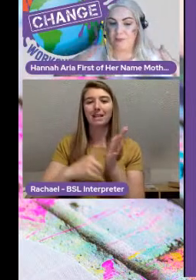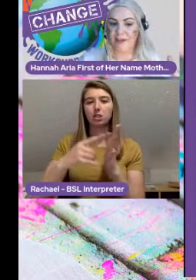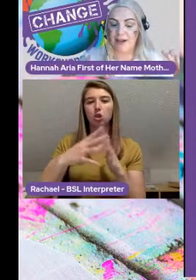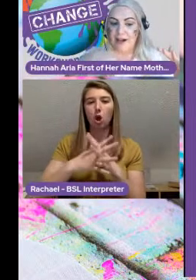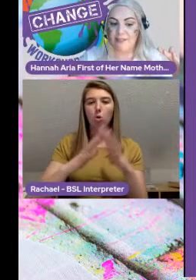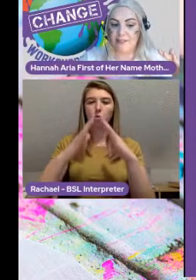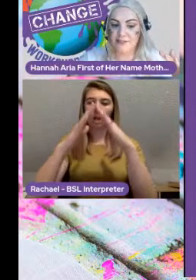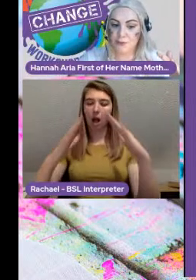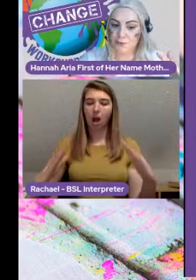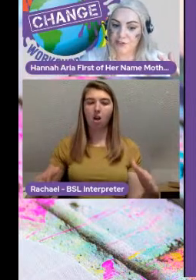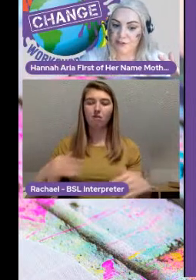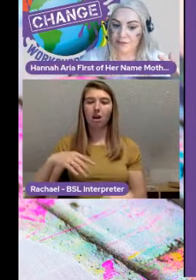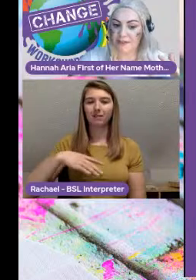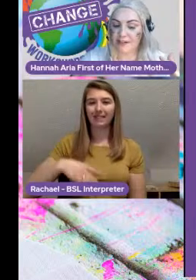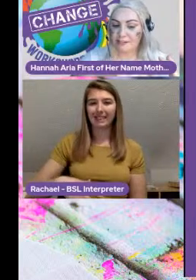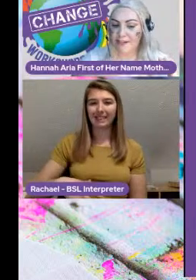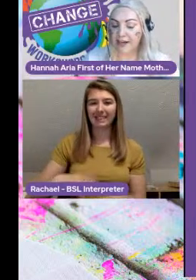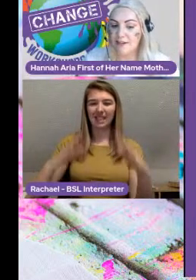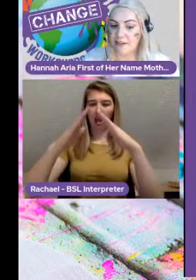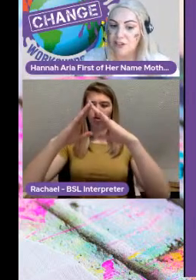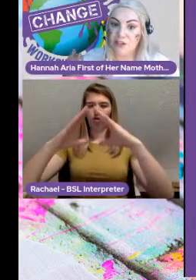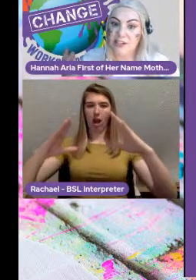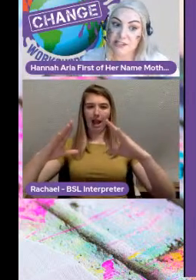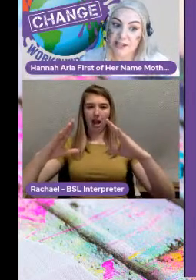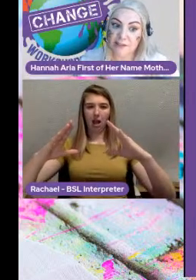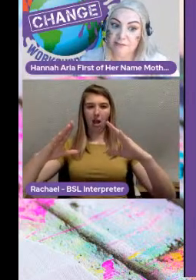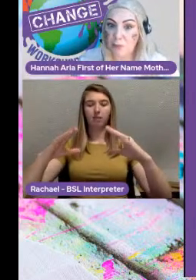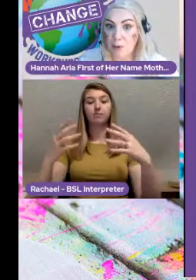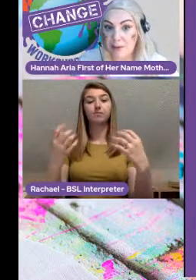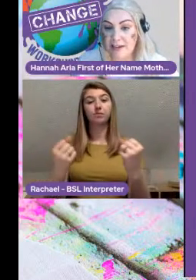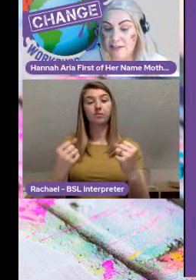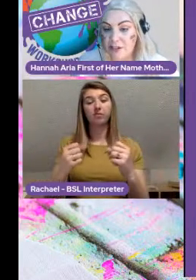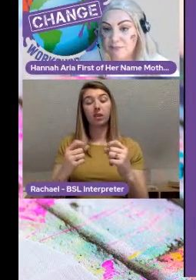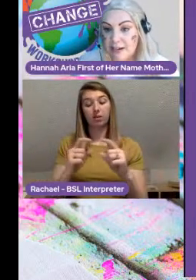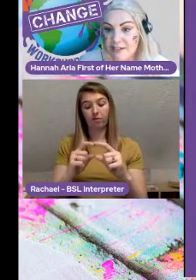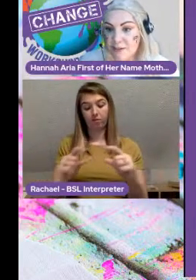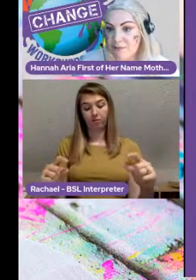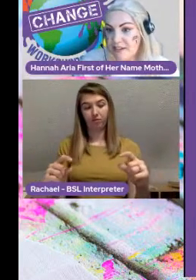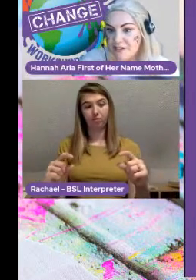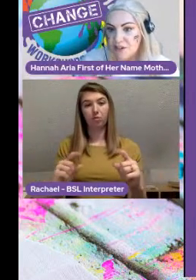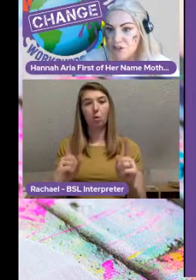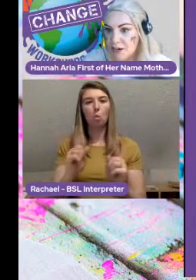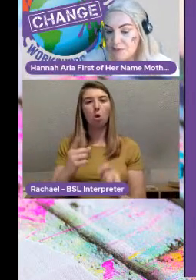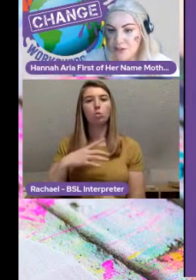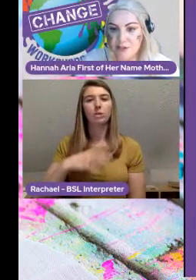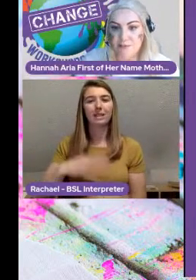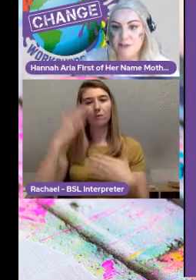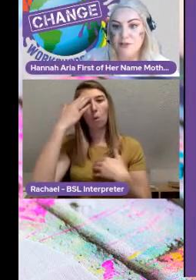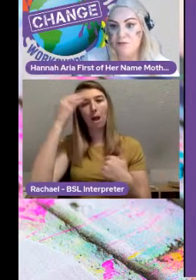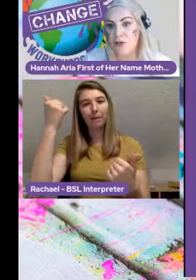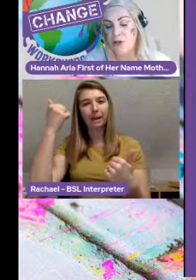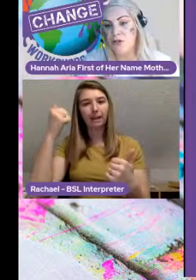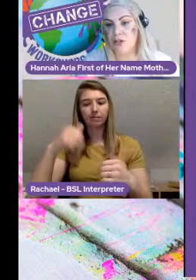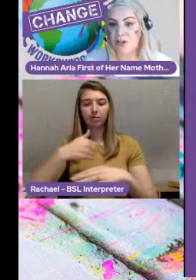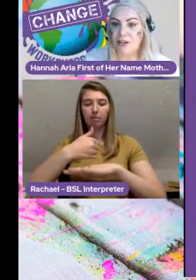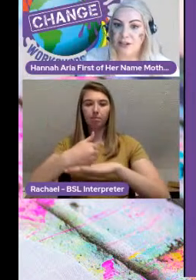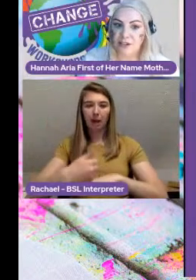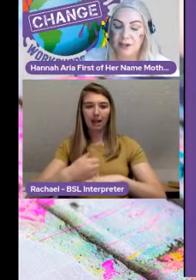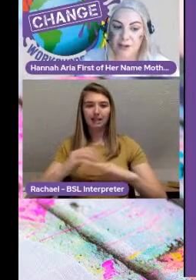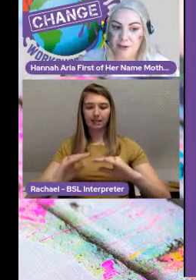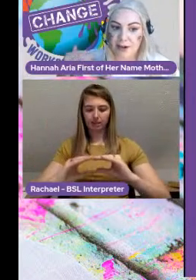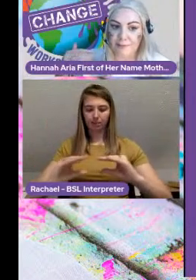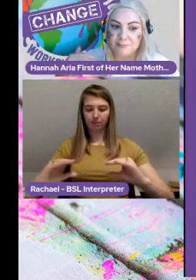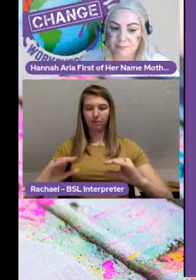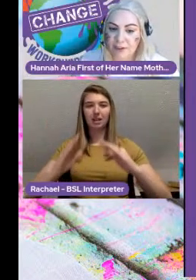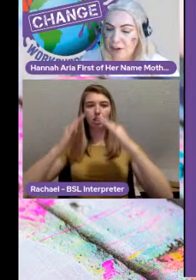triangle. And then there's all the different things that you need to for well-being generally. Some of it is like shelter, some of it is food,